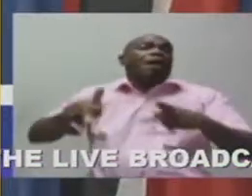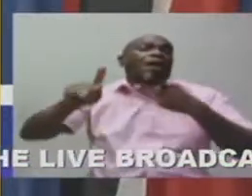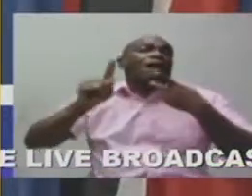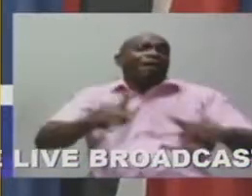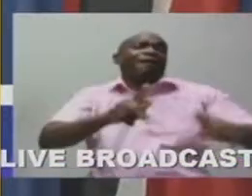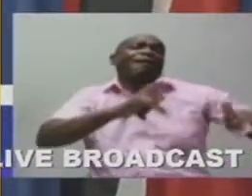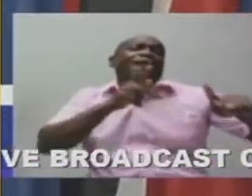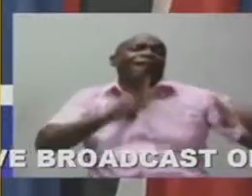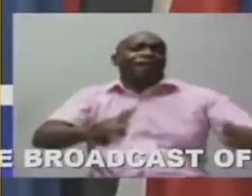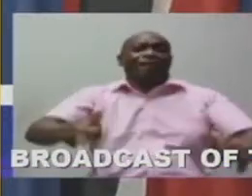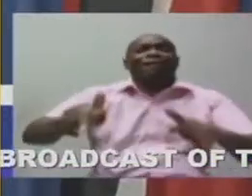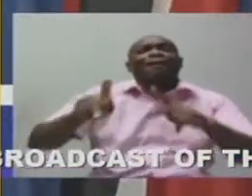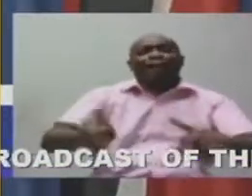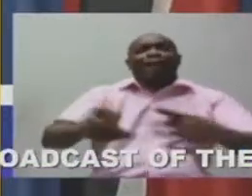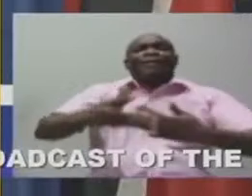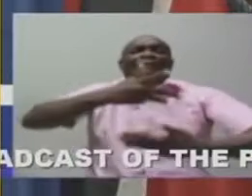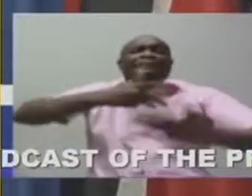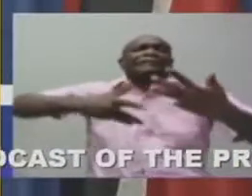pressed